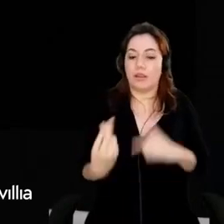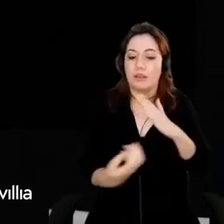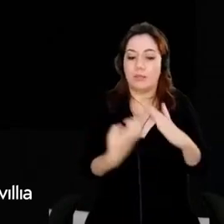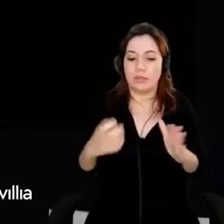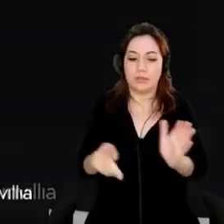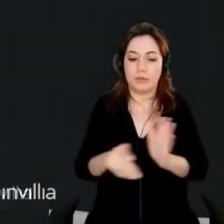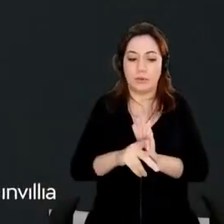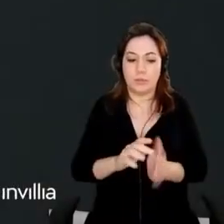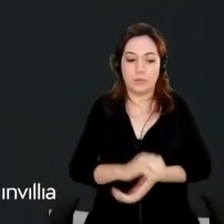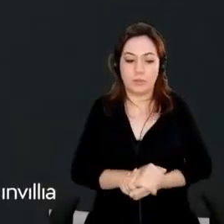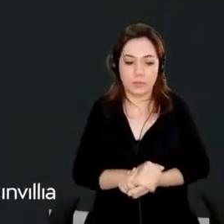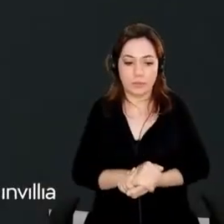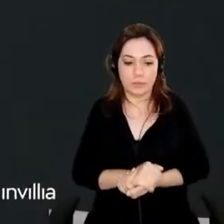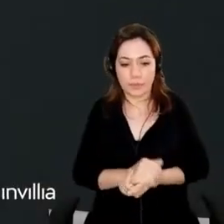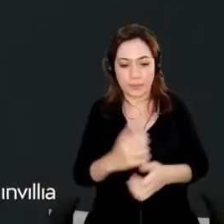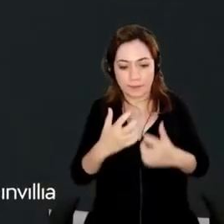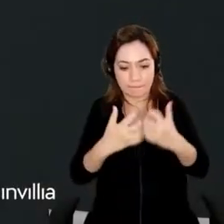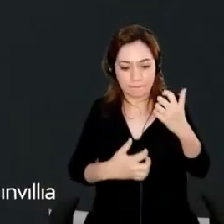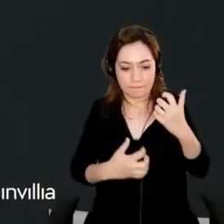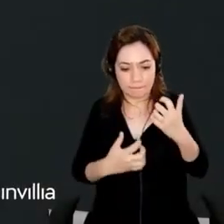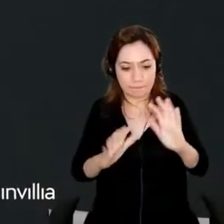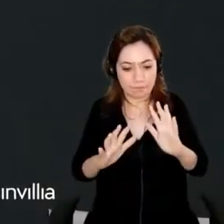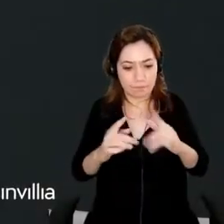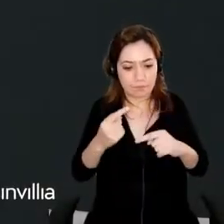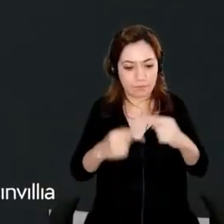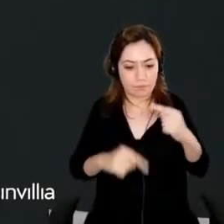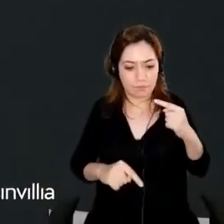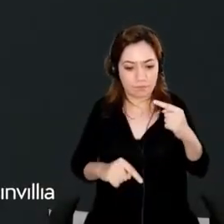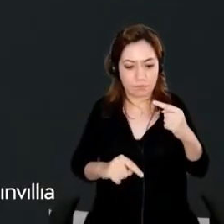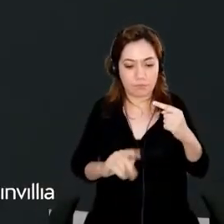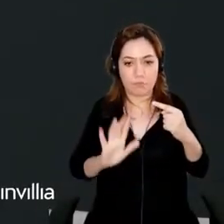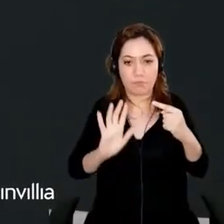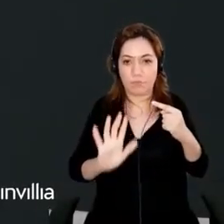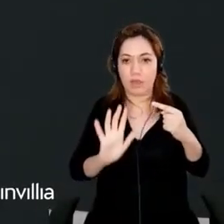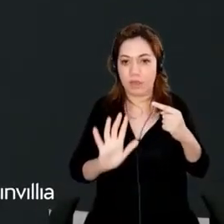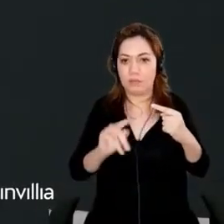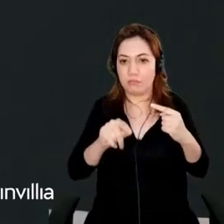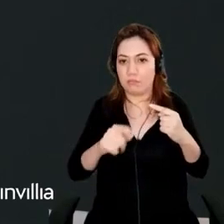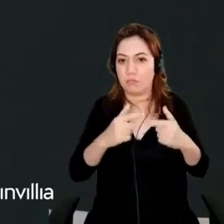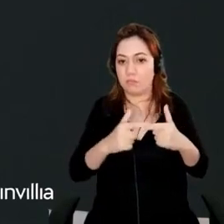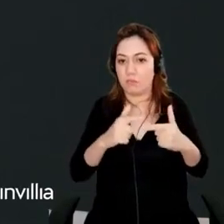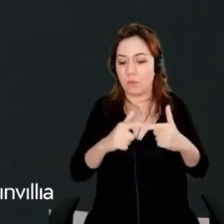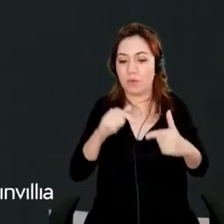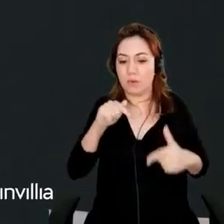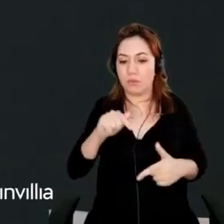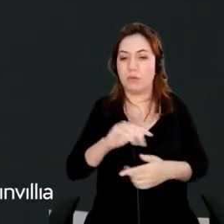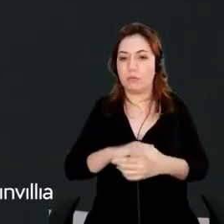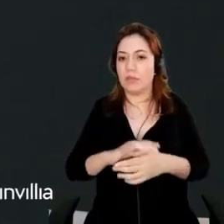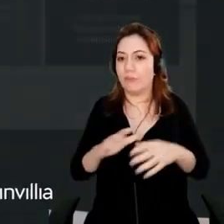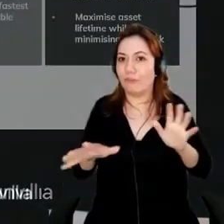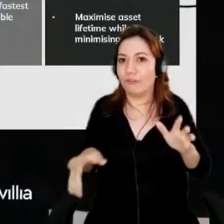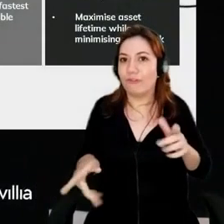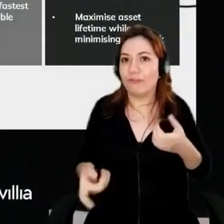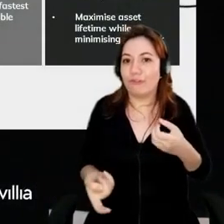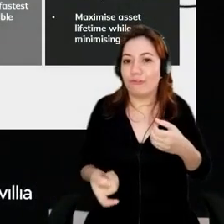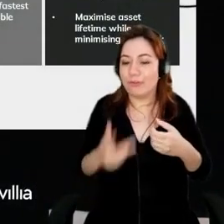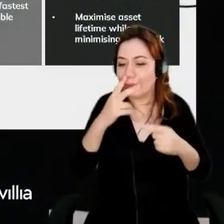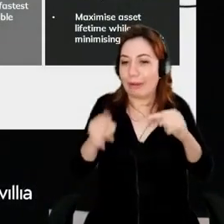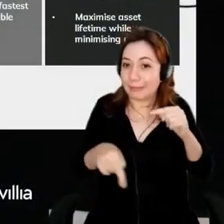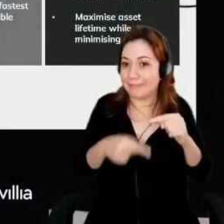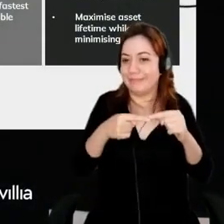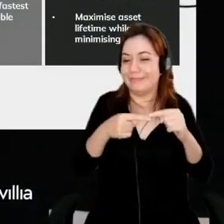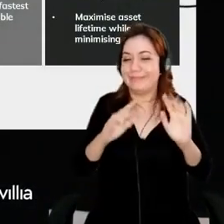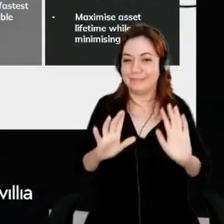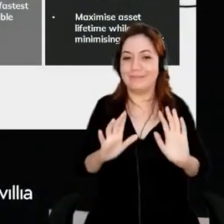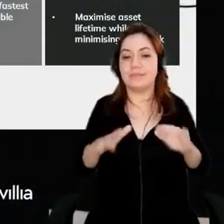Oops. Something is wrong here. Yeah. Ah, there you go. So you. I thought what I'll do is to maybe just